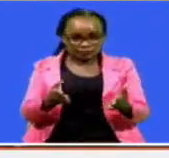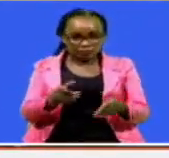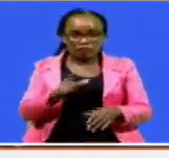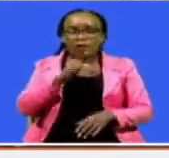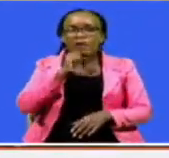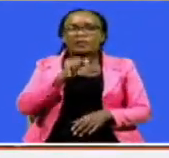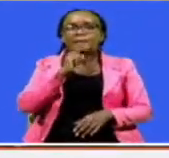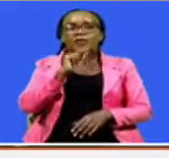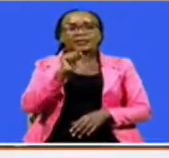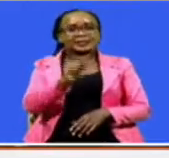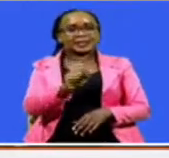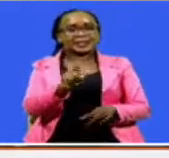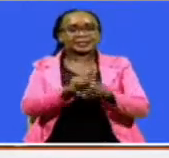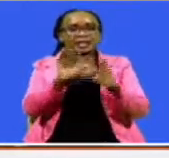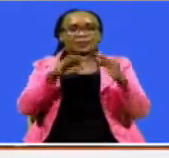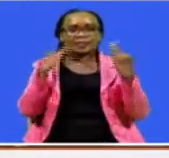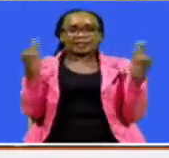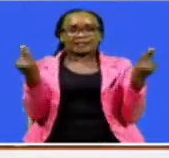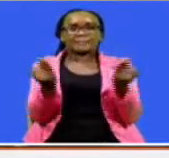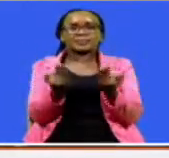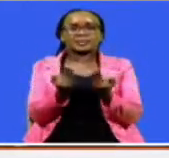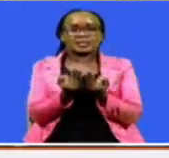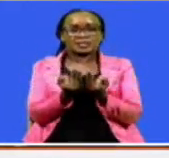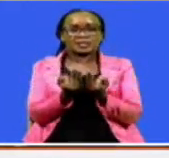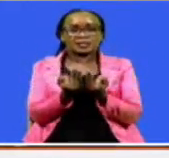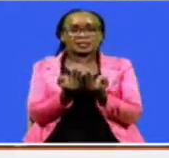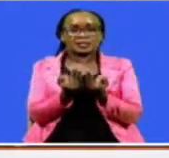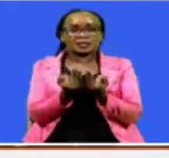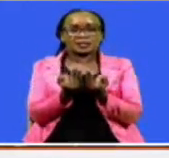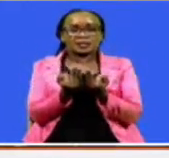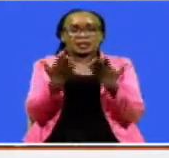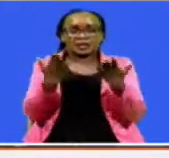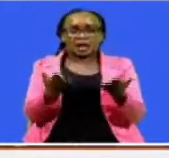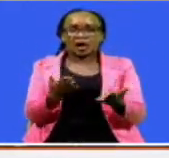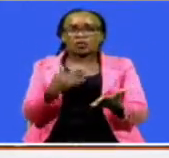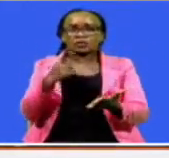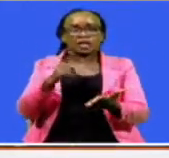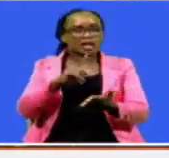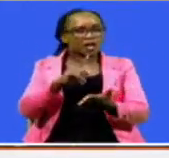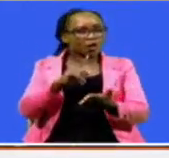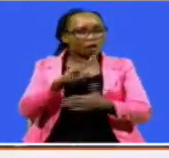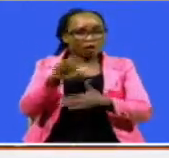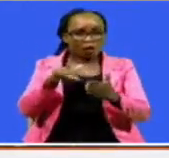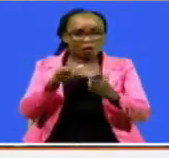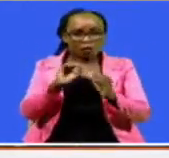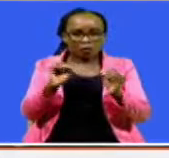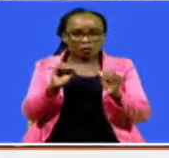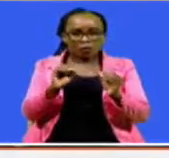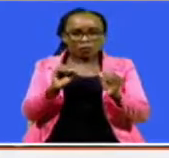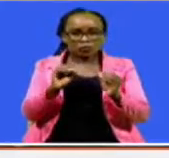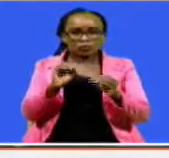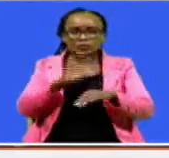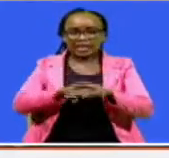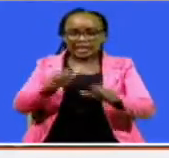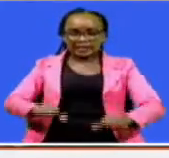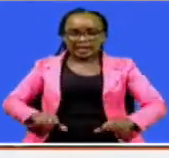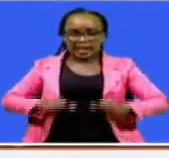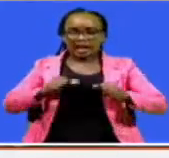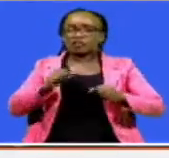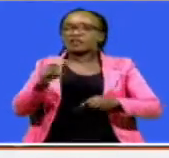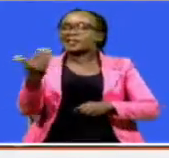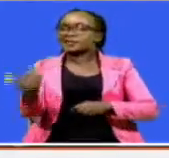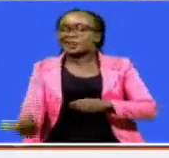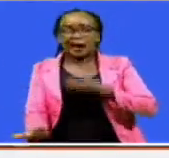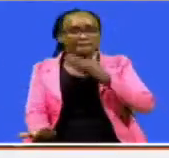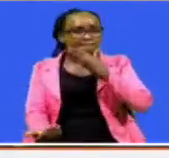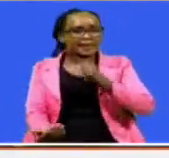yetu na familia yetu. It was not justified at all to take the life of this young